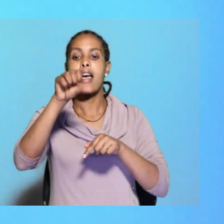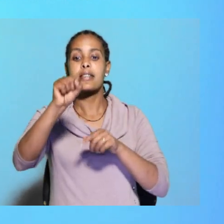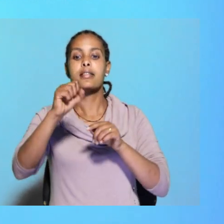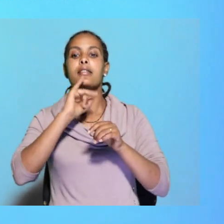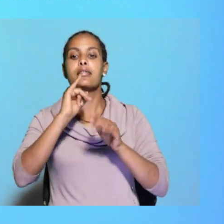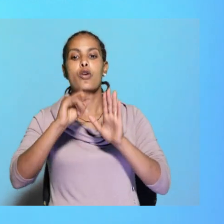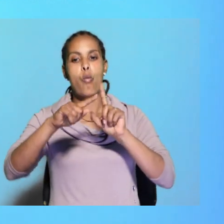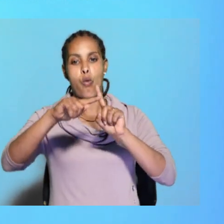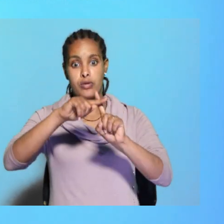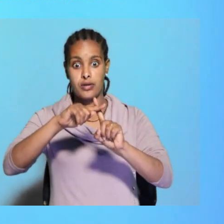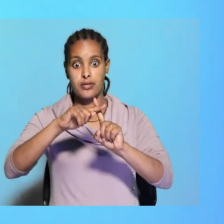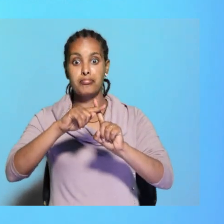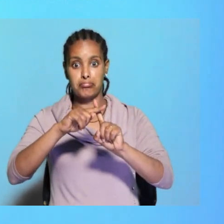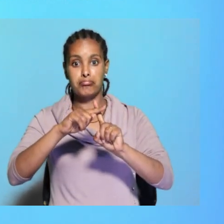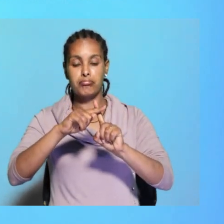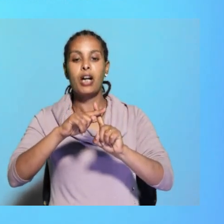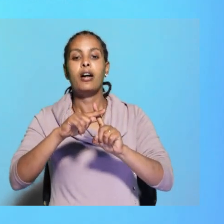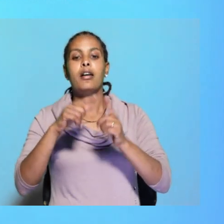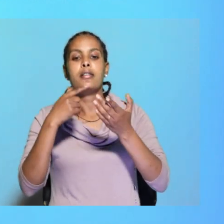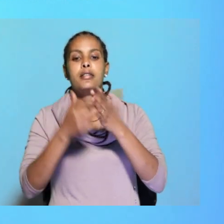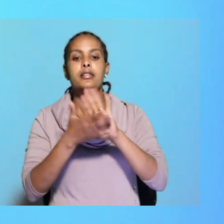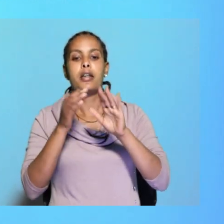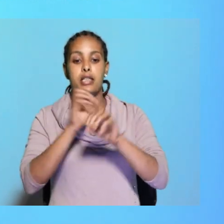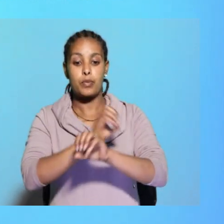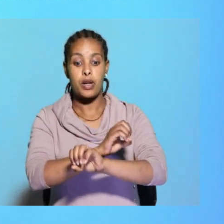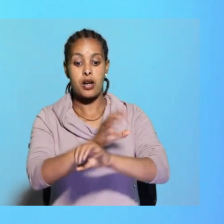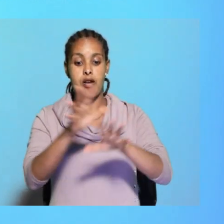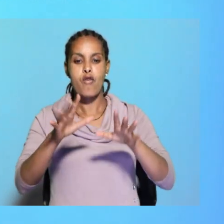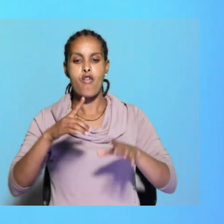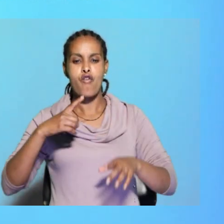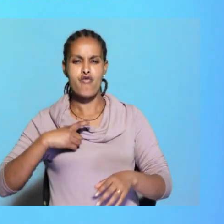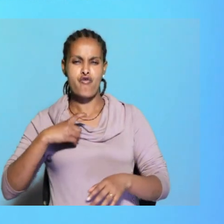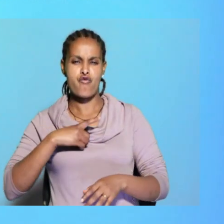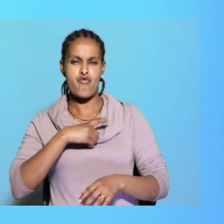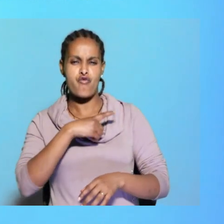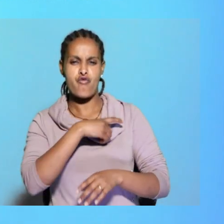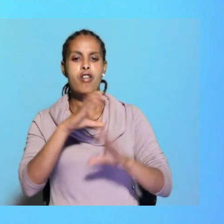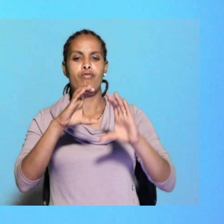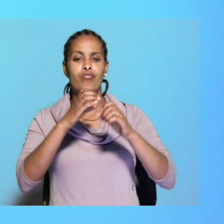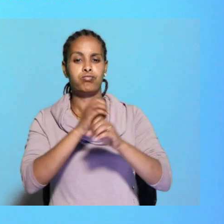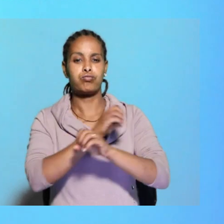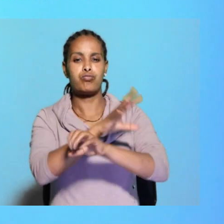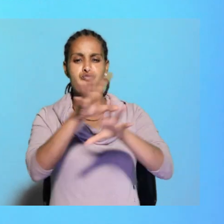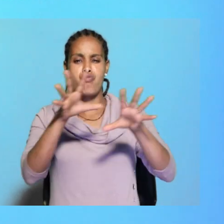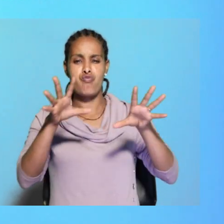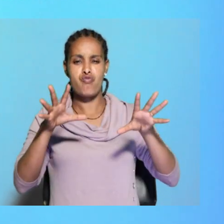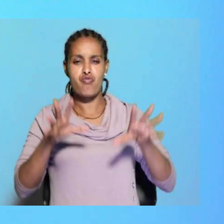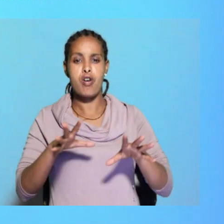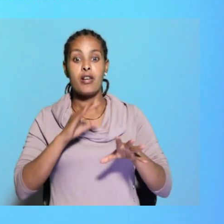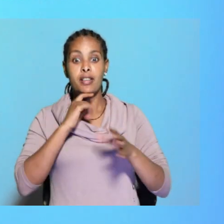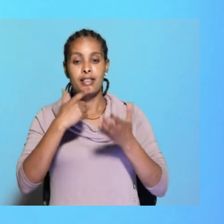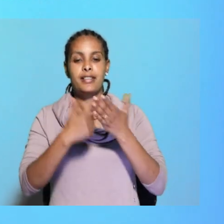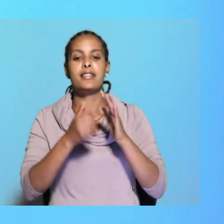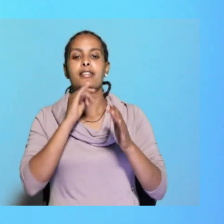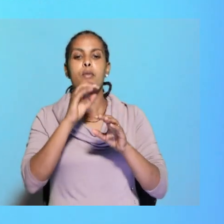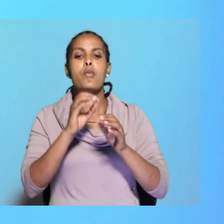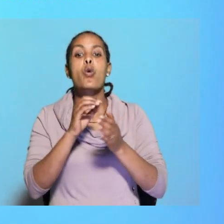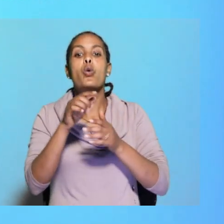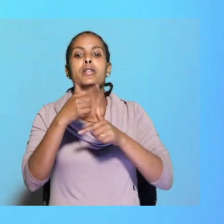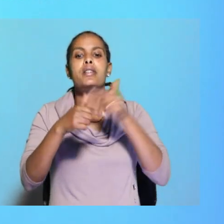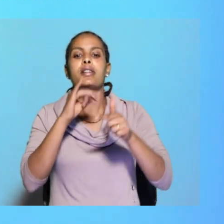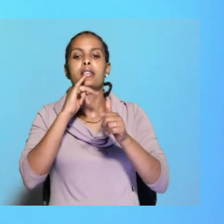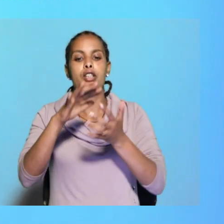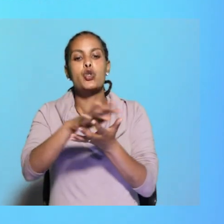positive. B. Spreading of perfume in a room. Now this process